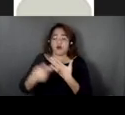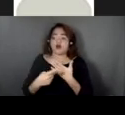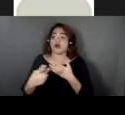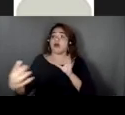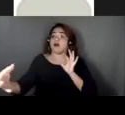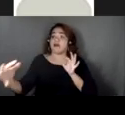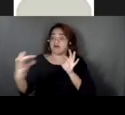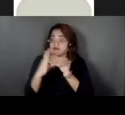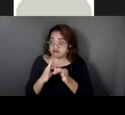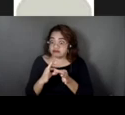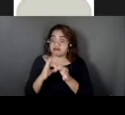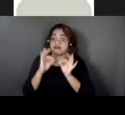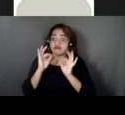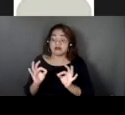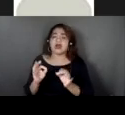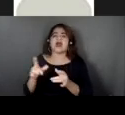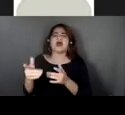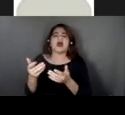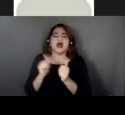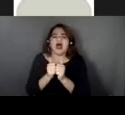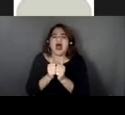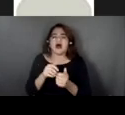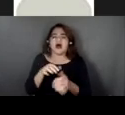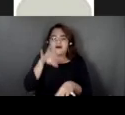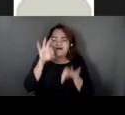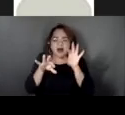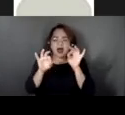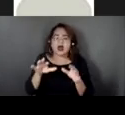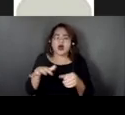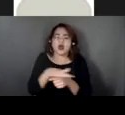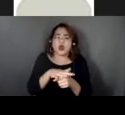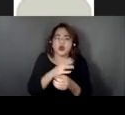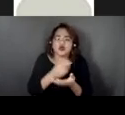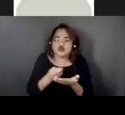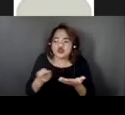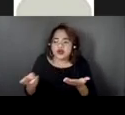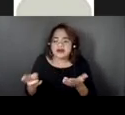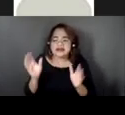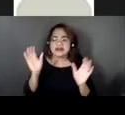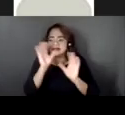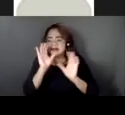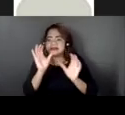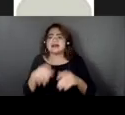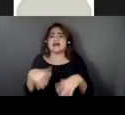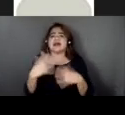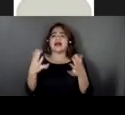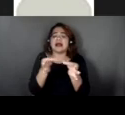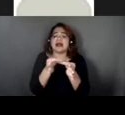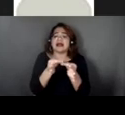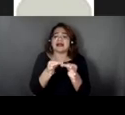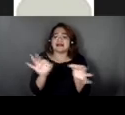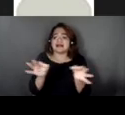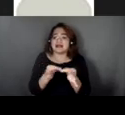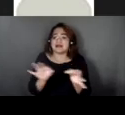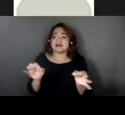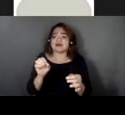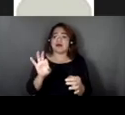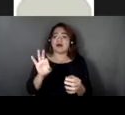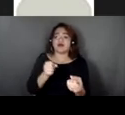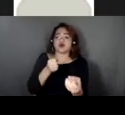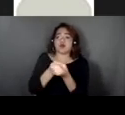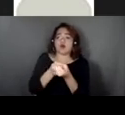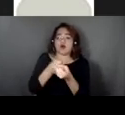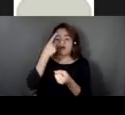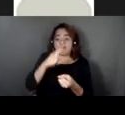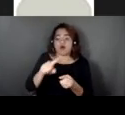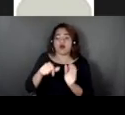to resources in the community that can assist with things like statements of support for surgery authorization.